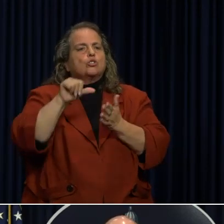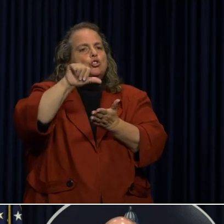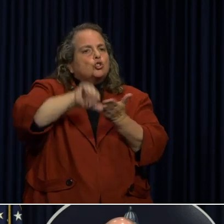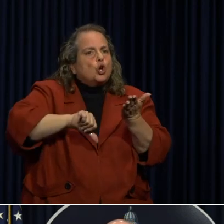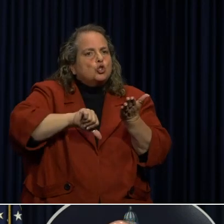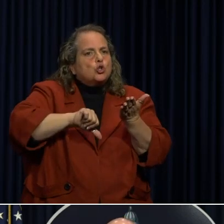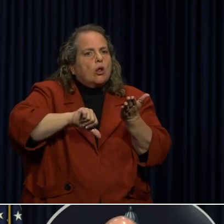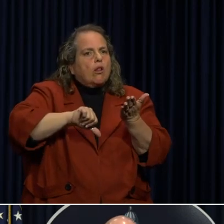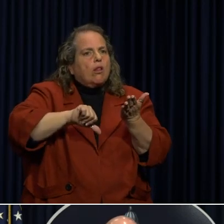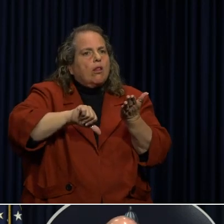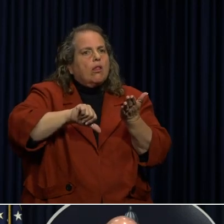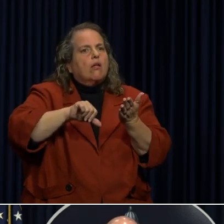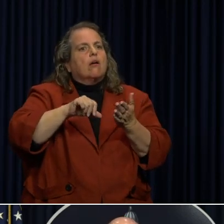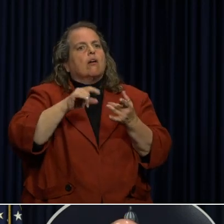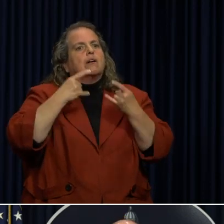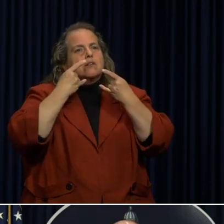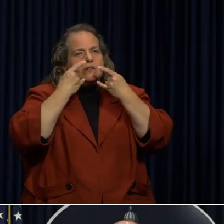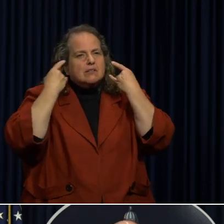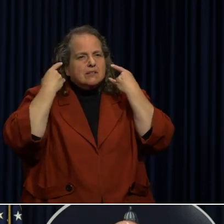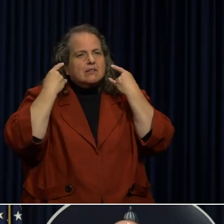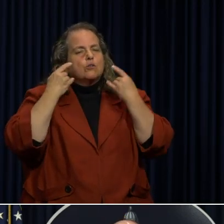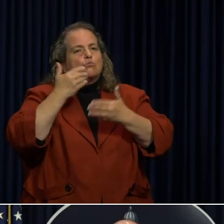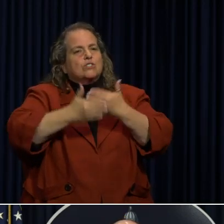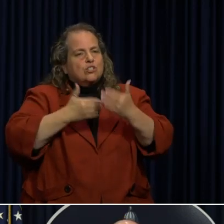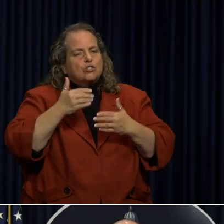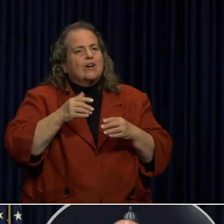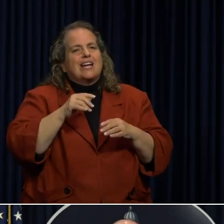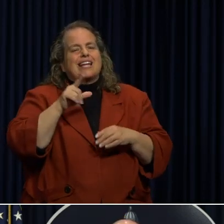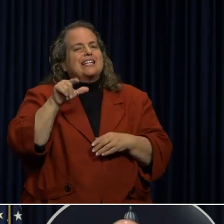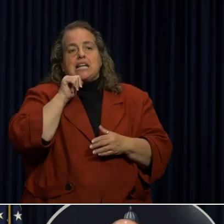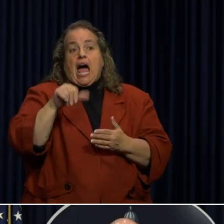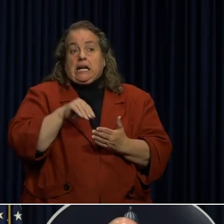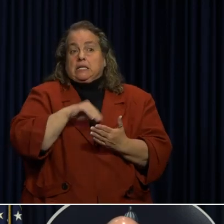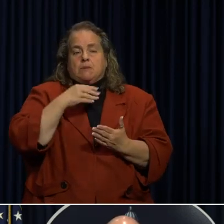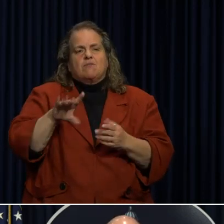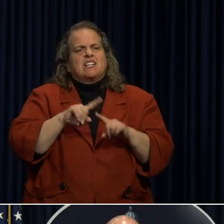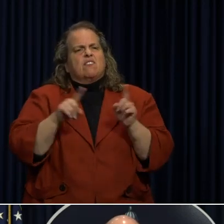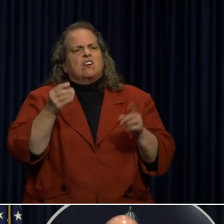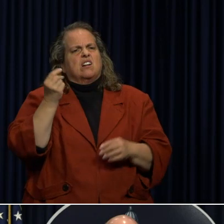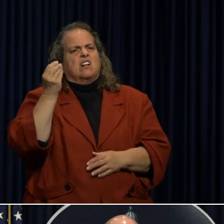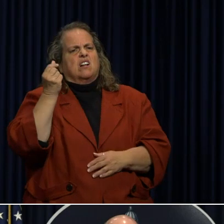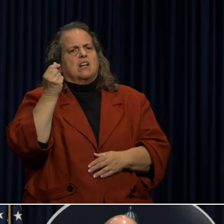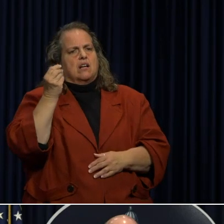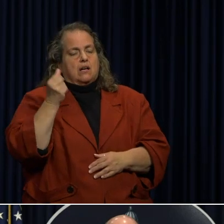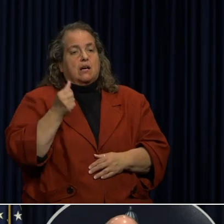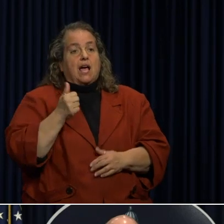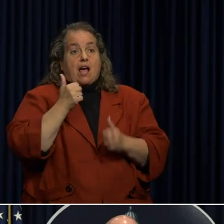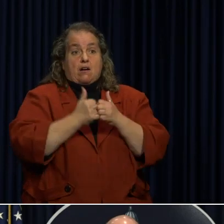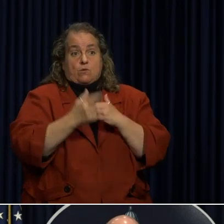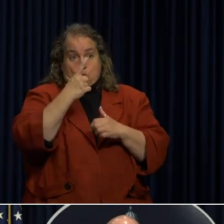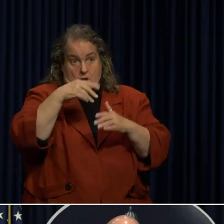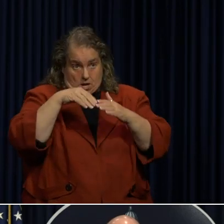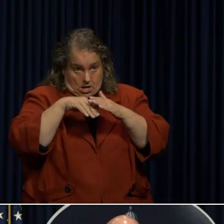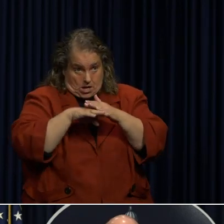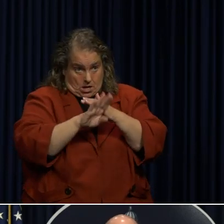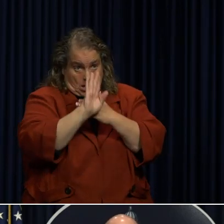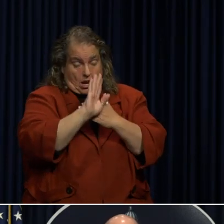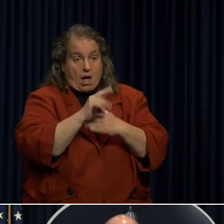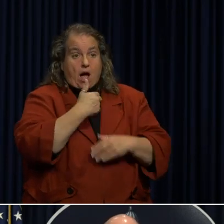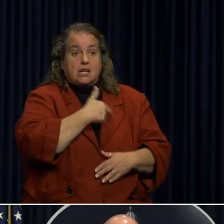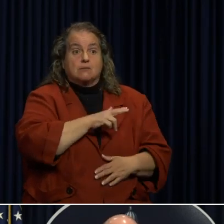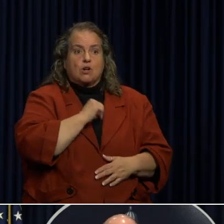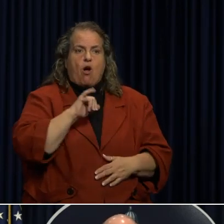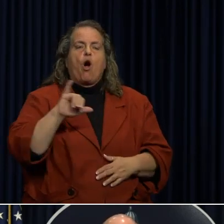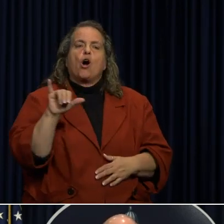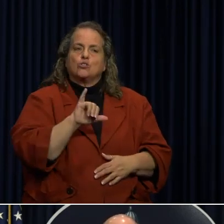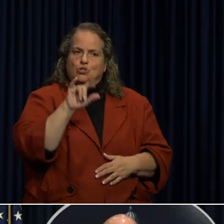They're inexpensive, but they're a different quality. Everybody coming into a hospital or an acute care setting like that